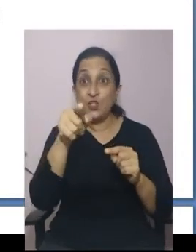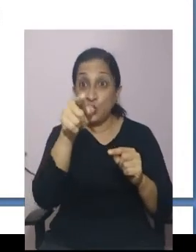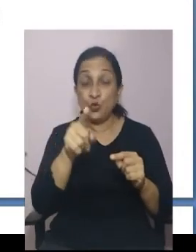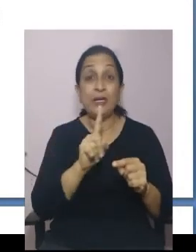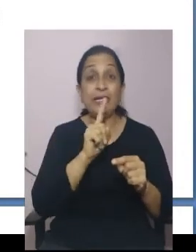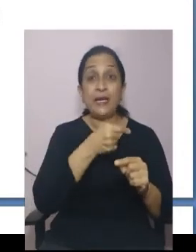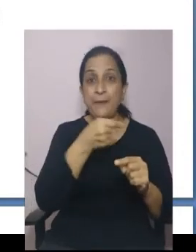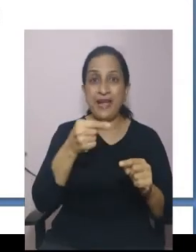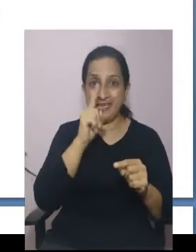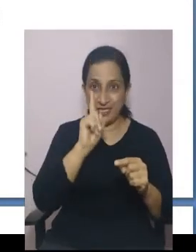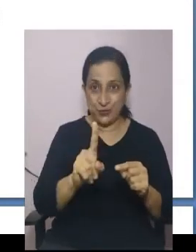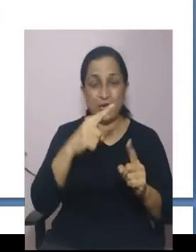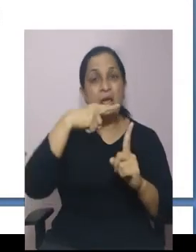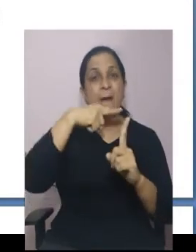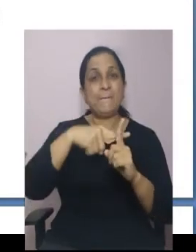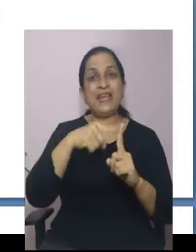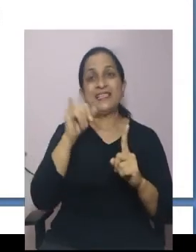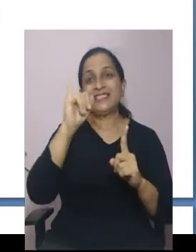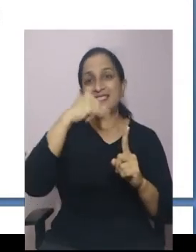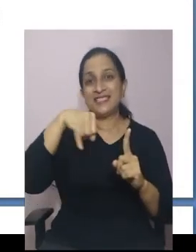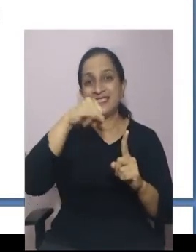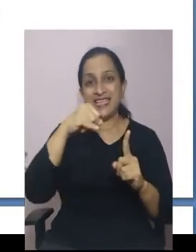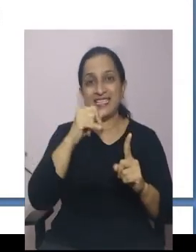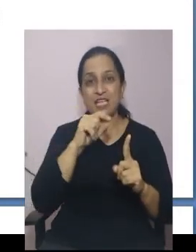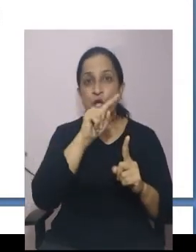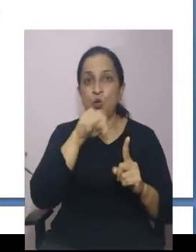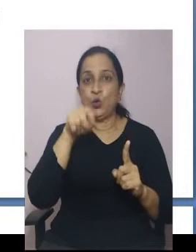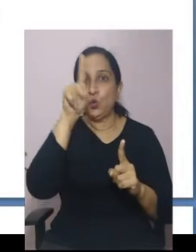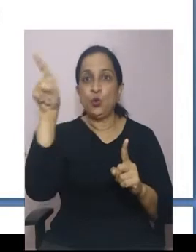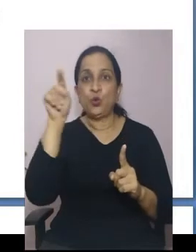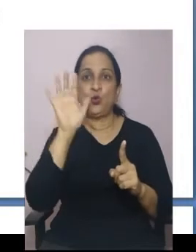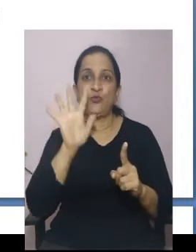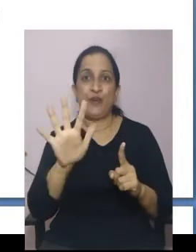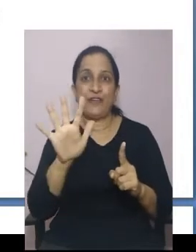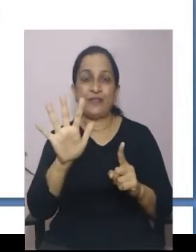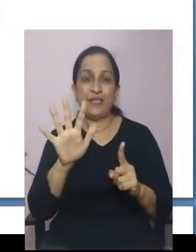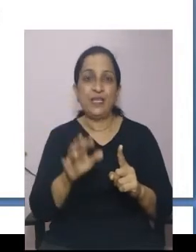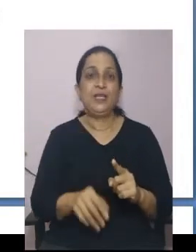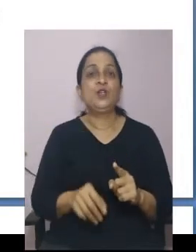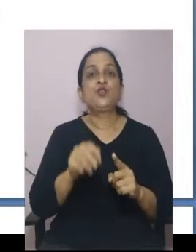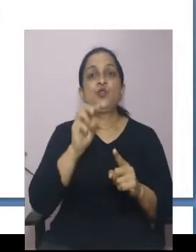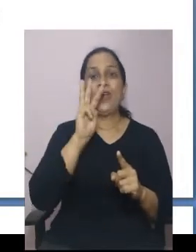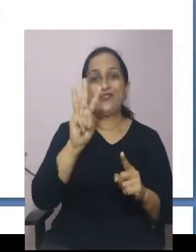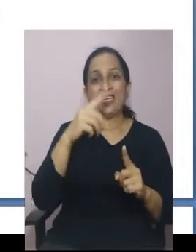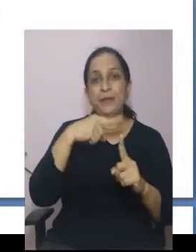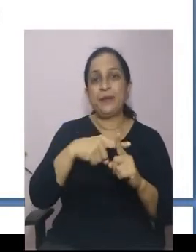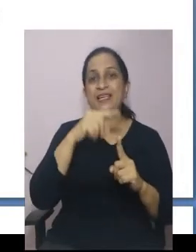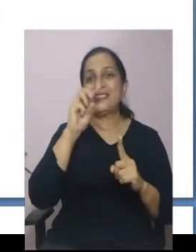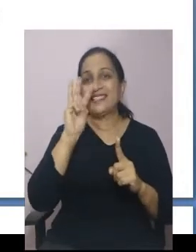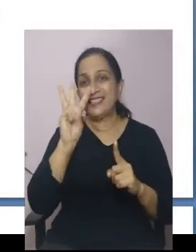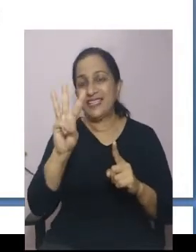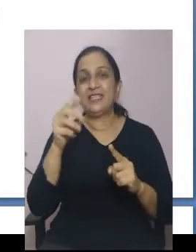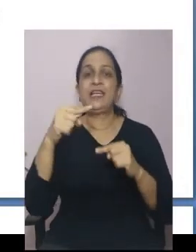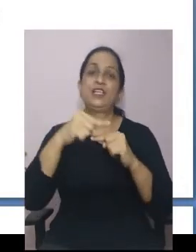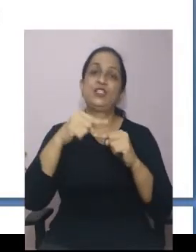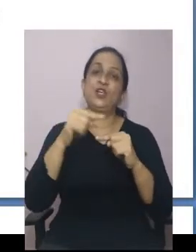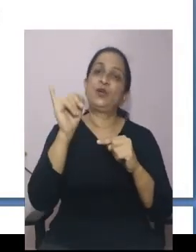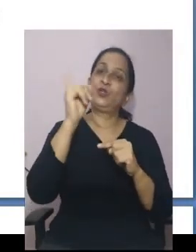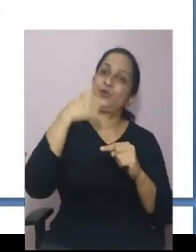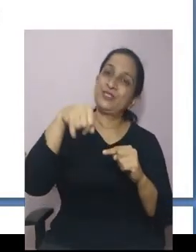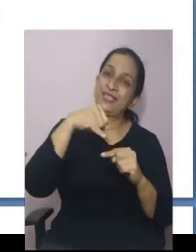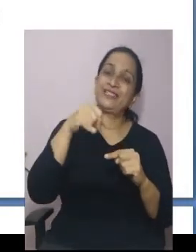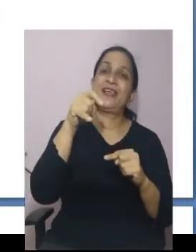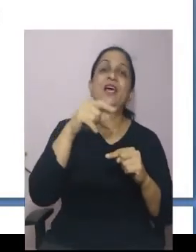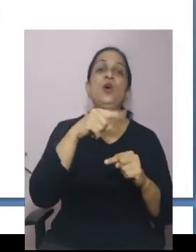3 root 5. So it becomes 2 into 3 root 5, that becomes 6 root 5. So this is the answer.